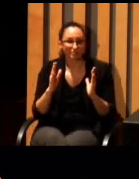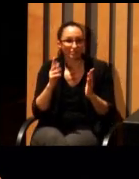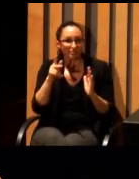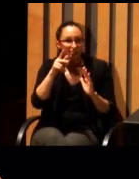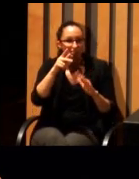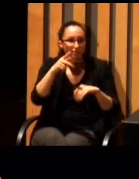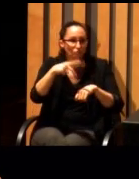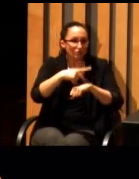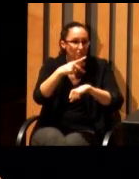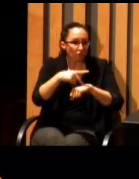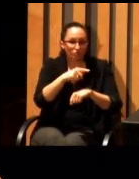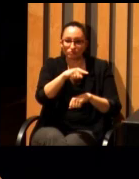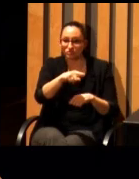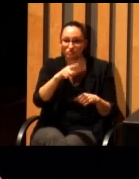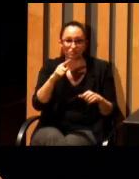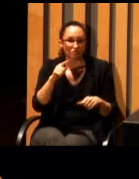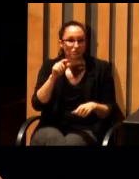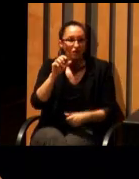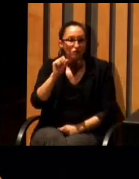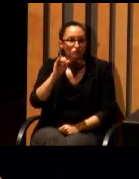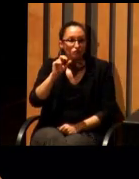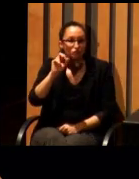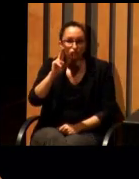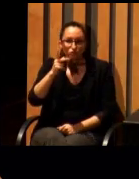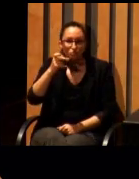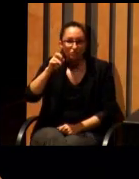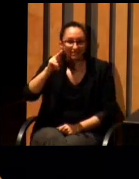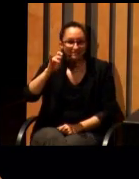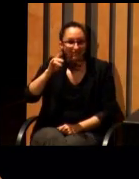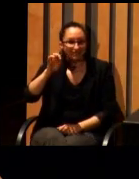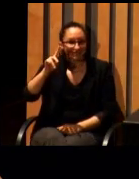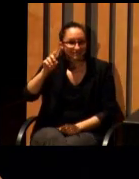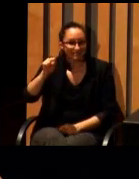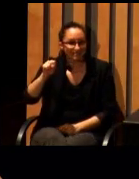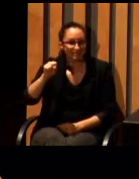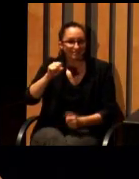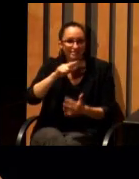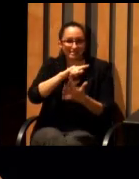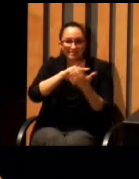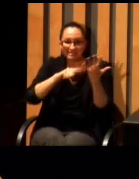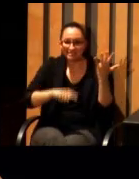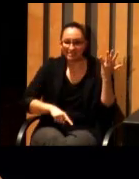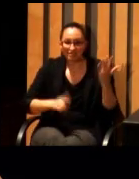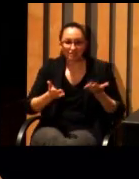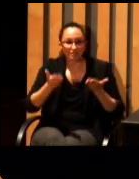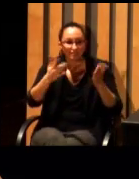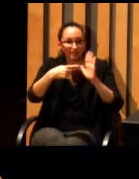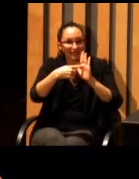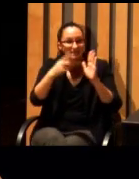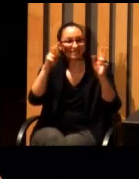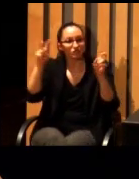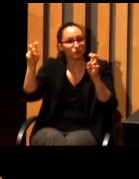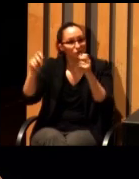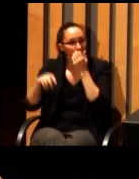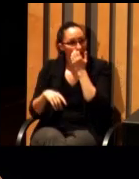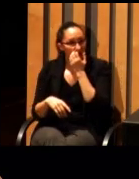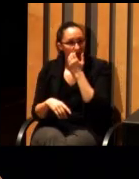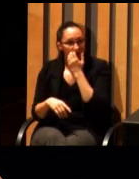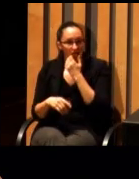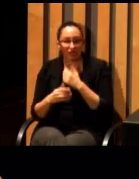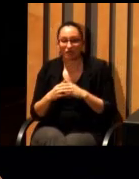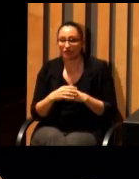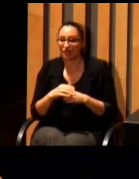principals, superintendents, school boards about these issues. And it can also come in the context of something we deal